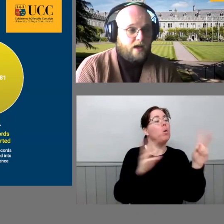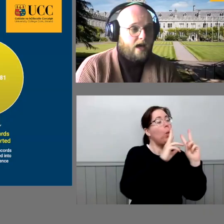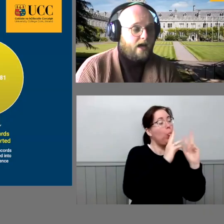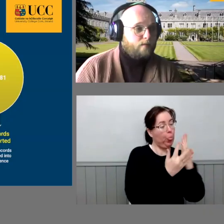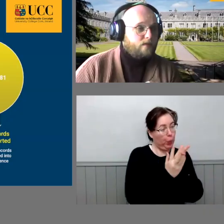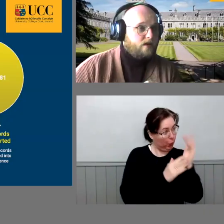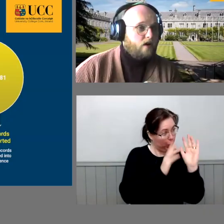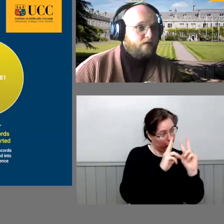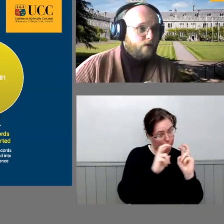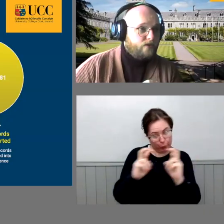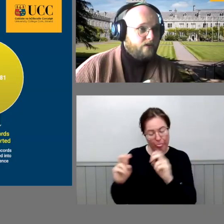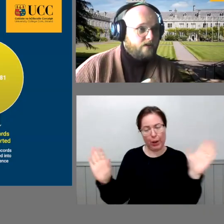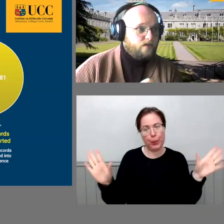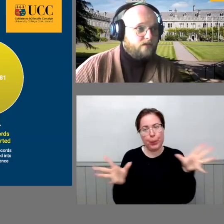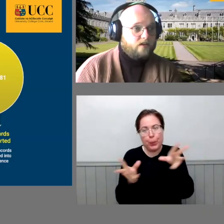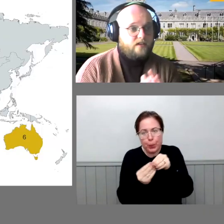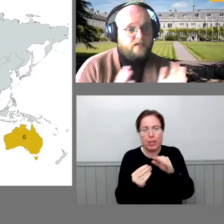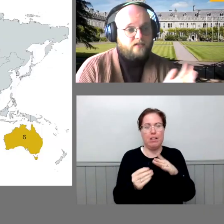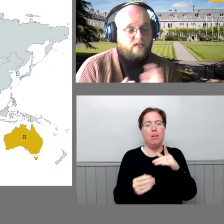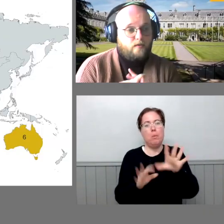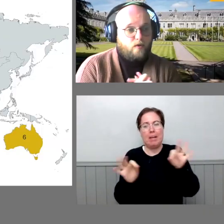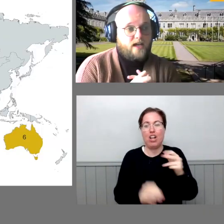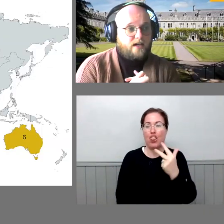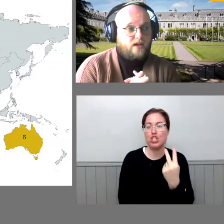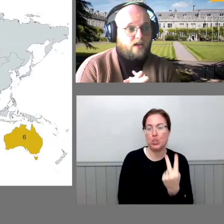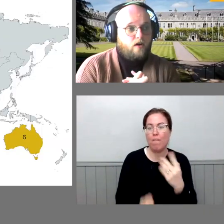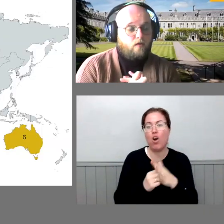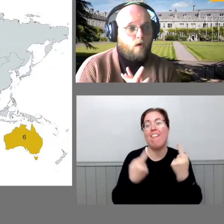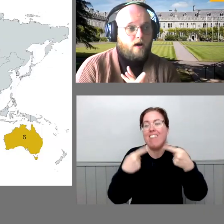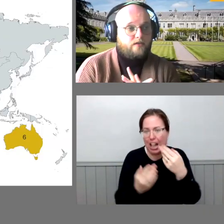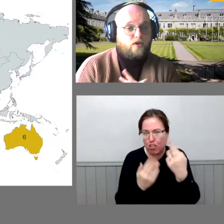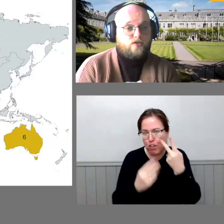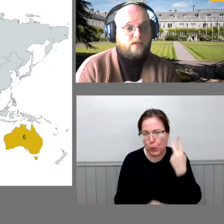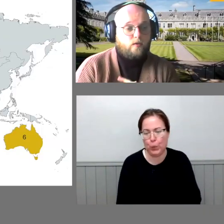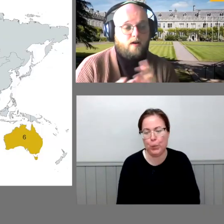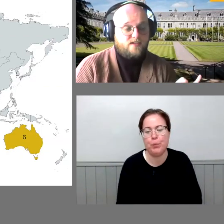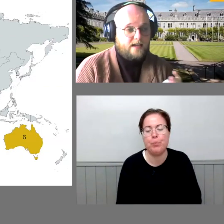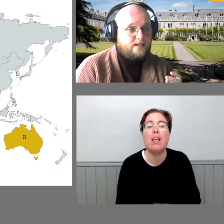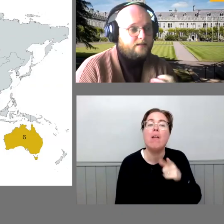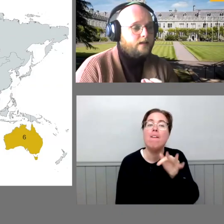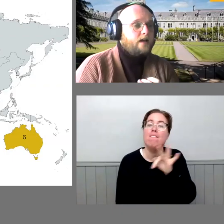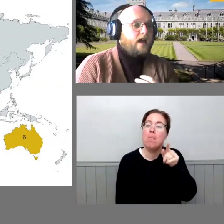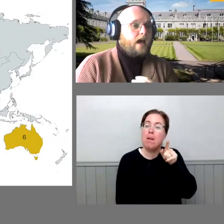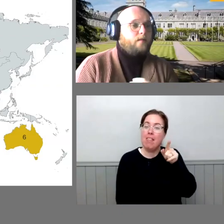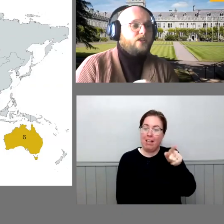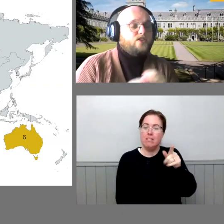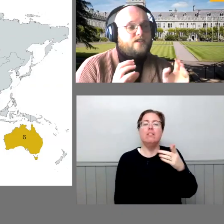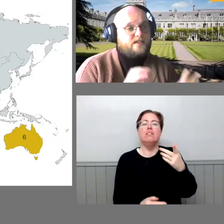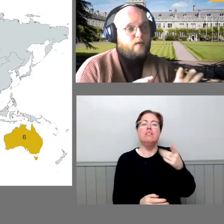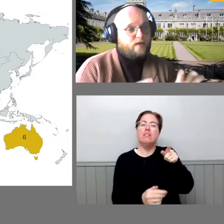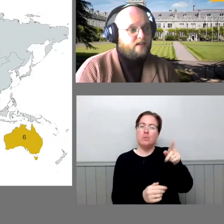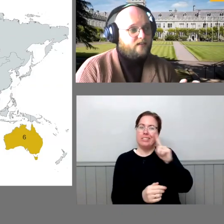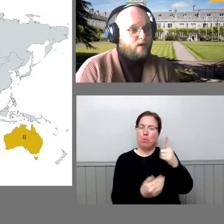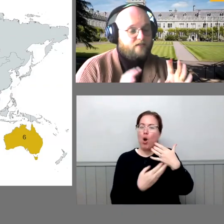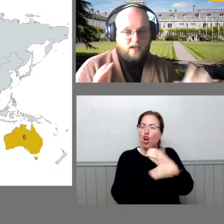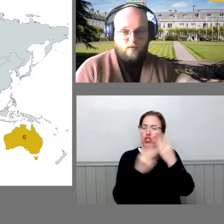review. Of those 32 studies, this is just a breakdown then of what countries were represented. Just